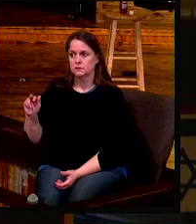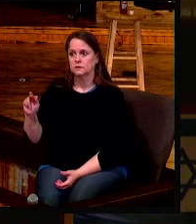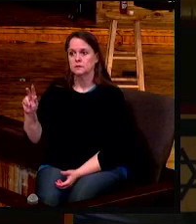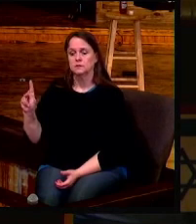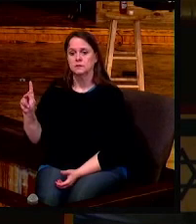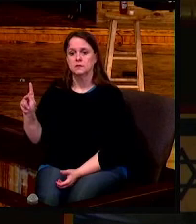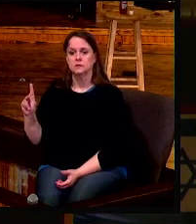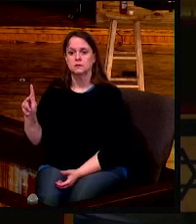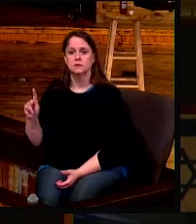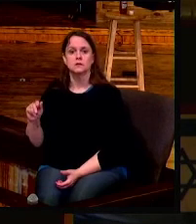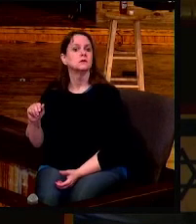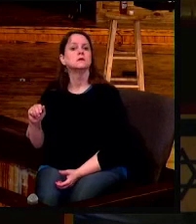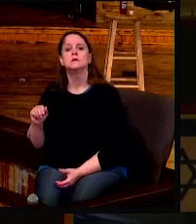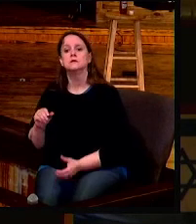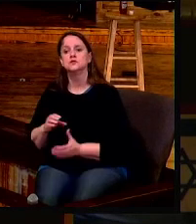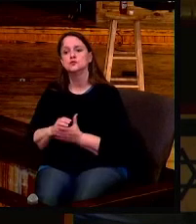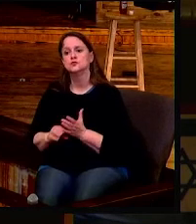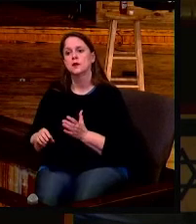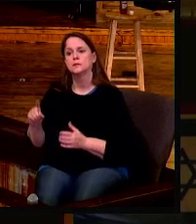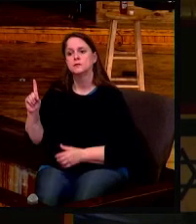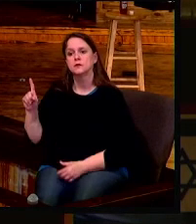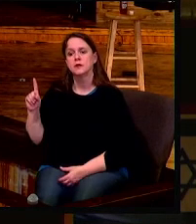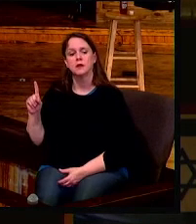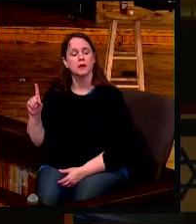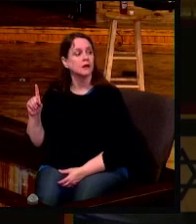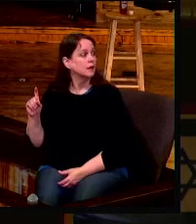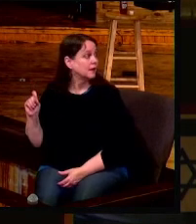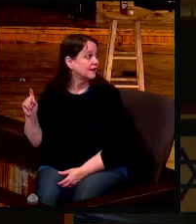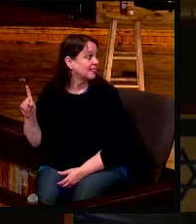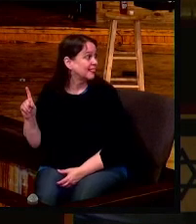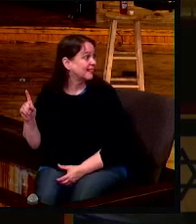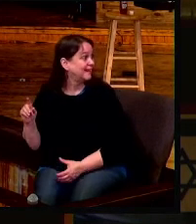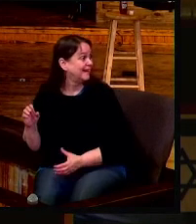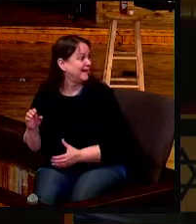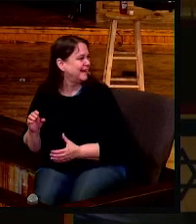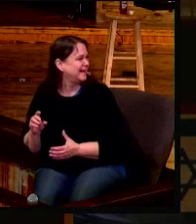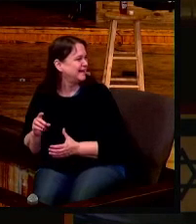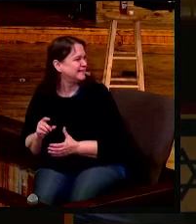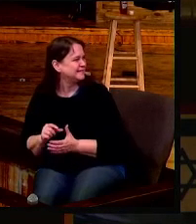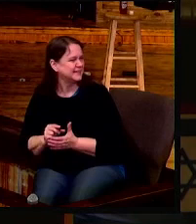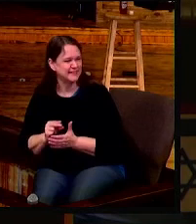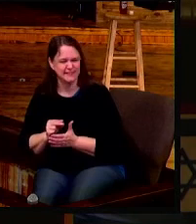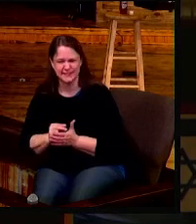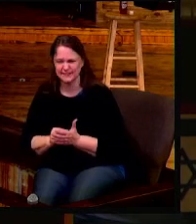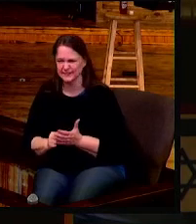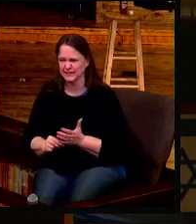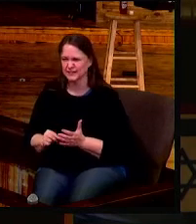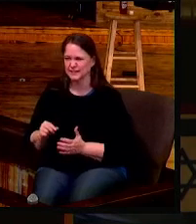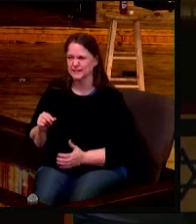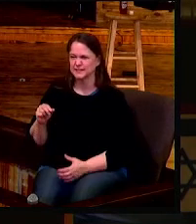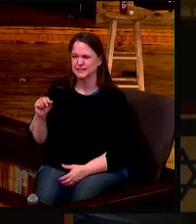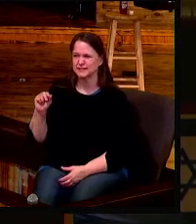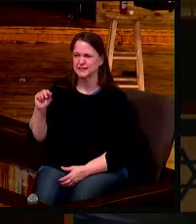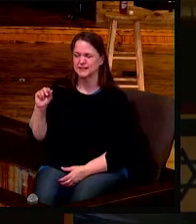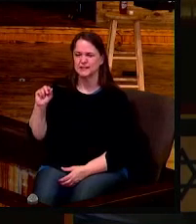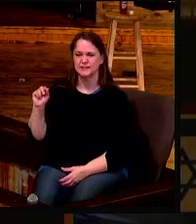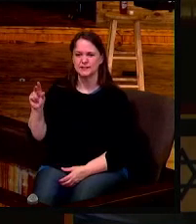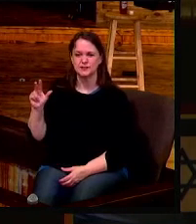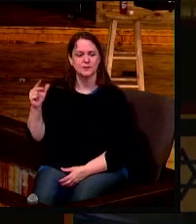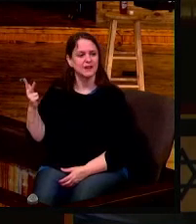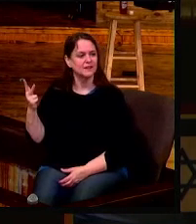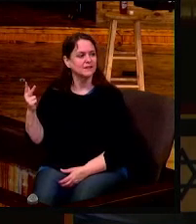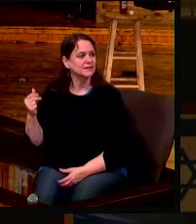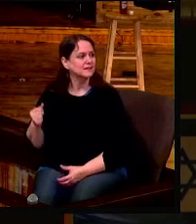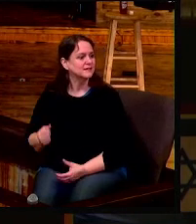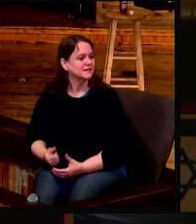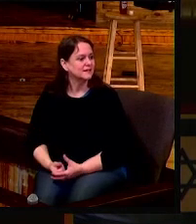Mark 11:23-25 in the Message translation. Apparently I need to get a Message Bible. I do not own one. But apparently I need to get one because